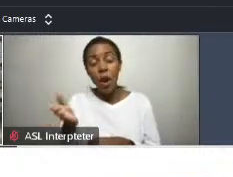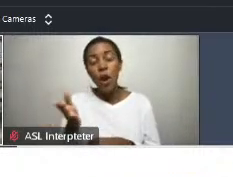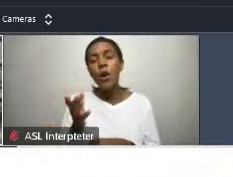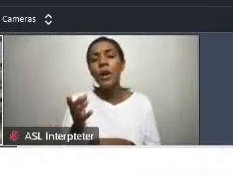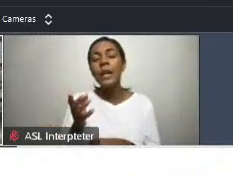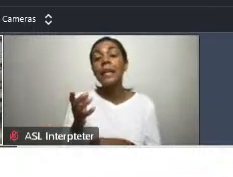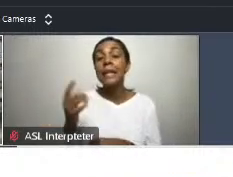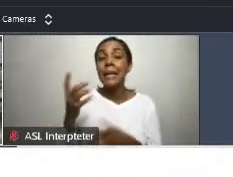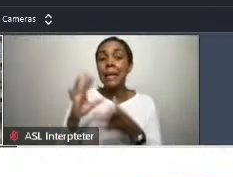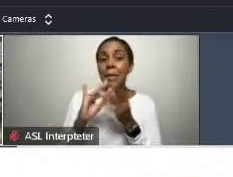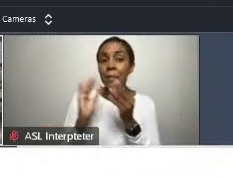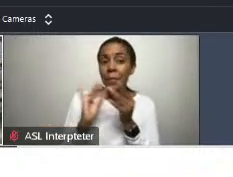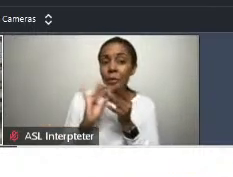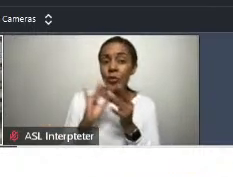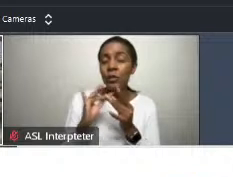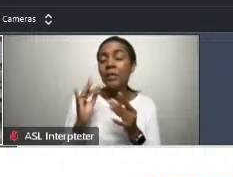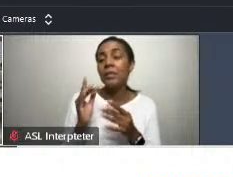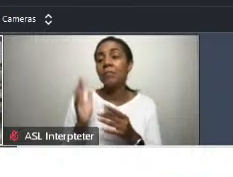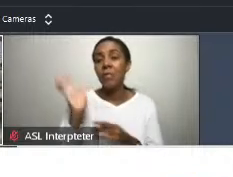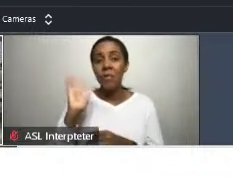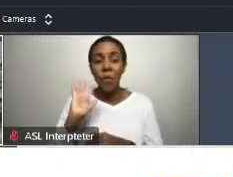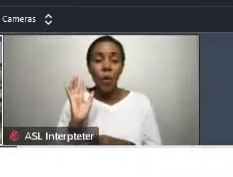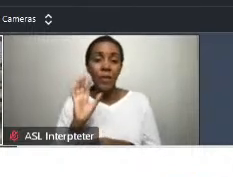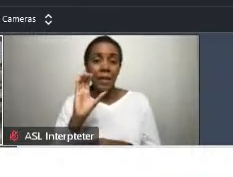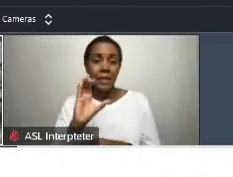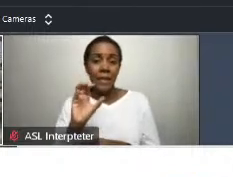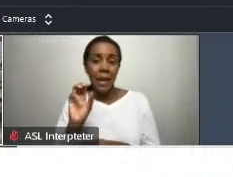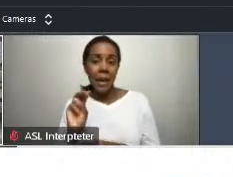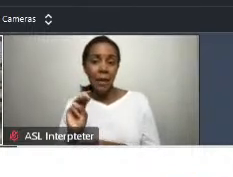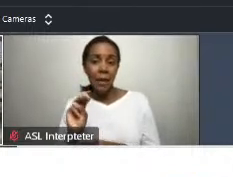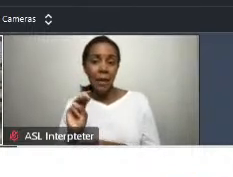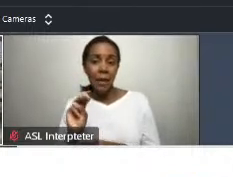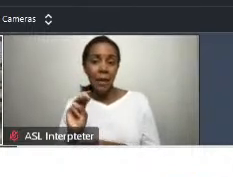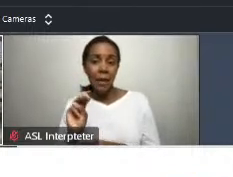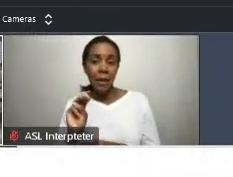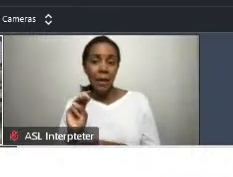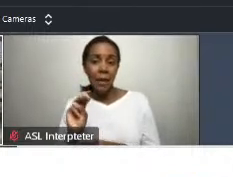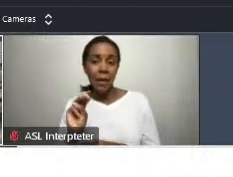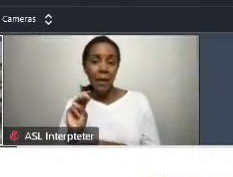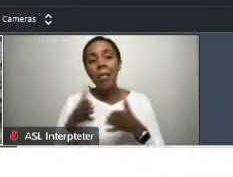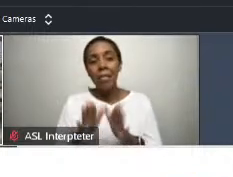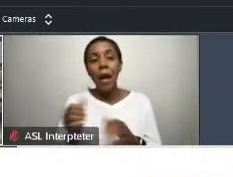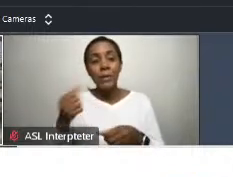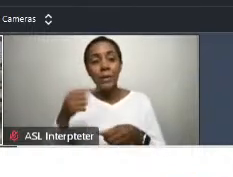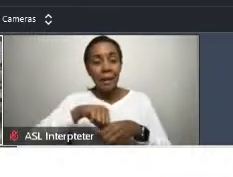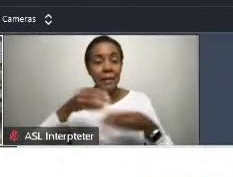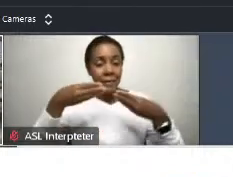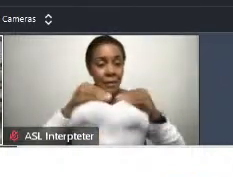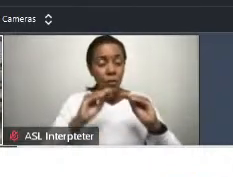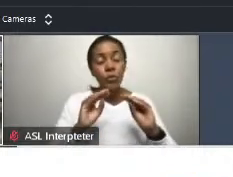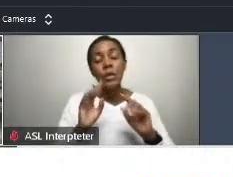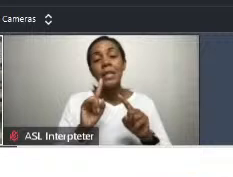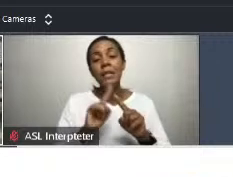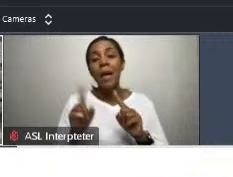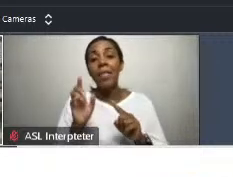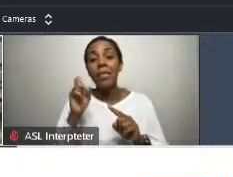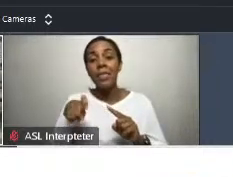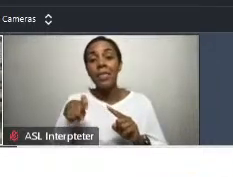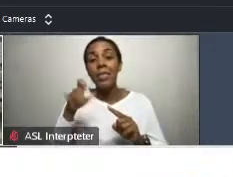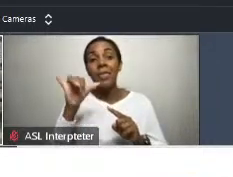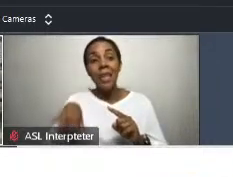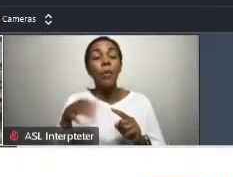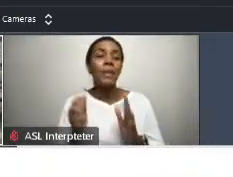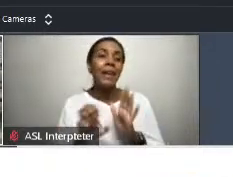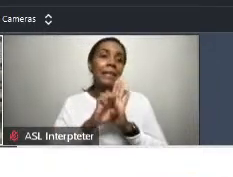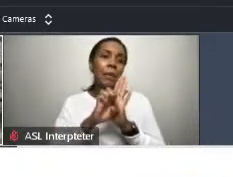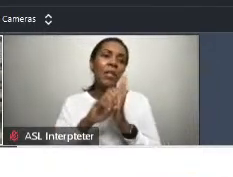right now CMU2 for now allows gas stations by right. So that would be an example of the type of change to the text that